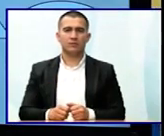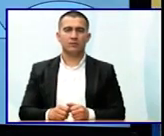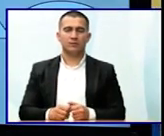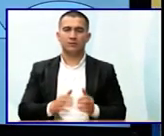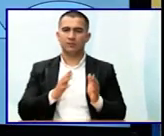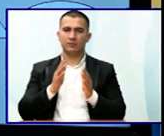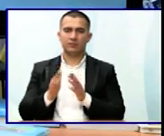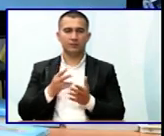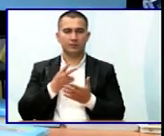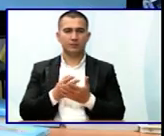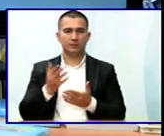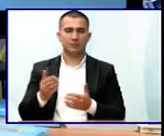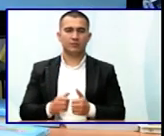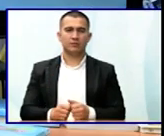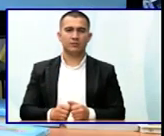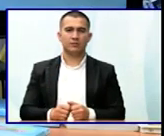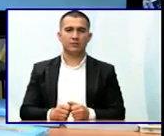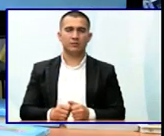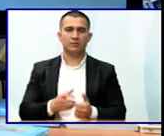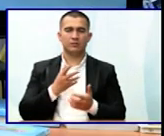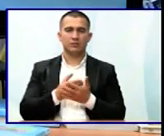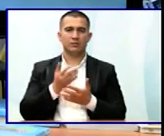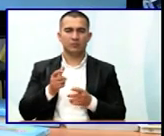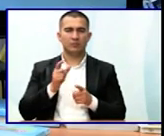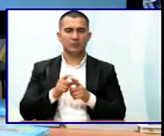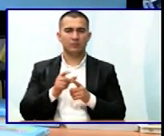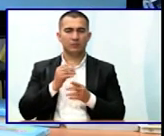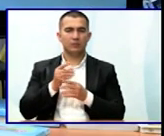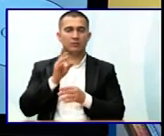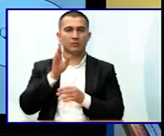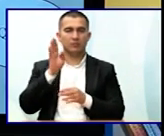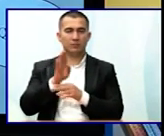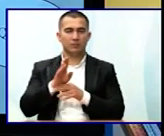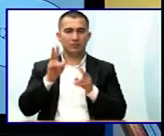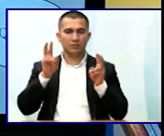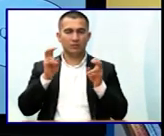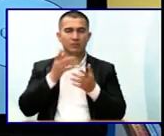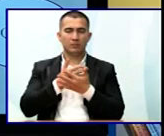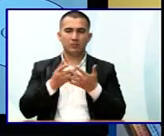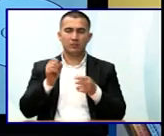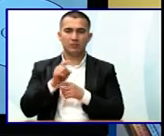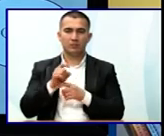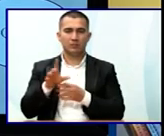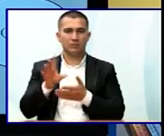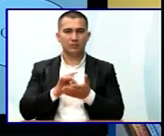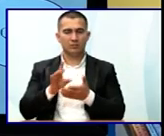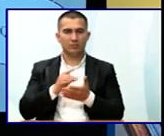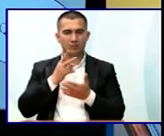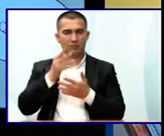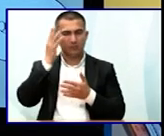Ana endi aziz o'quvchilar, mavzuni mustahkamlash maqsadida topshiriqlarni bajarib